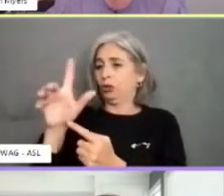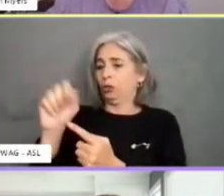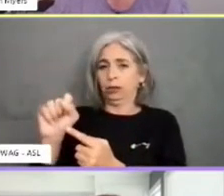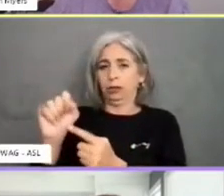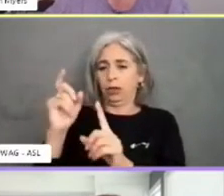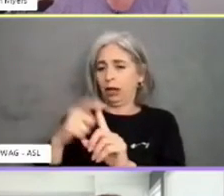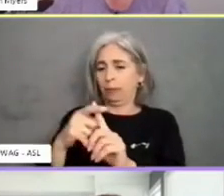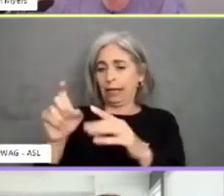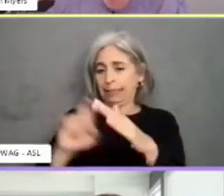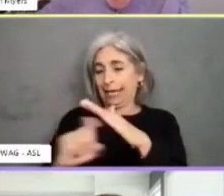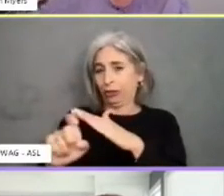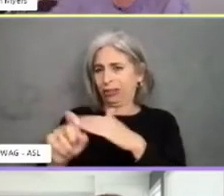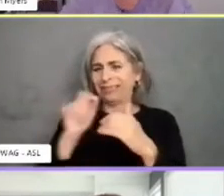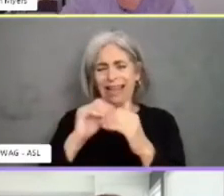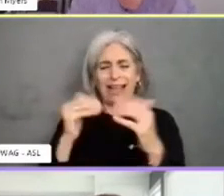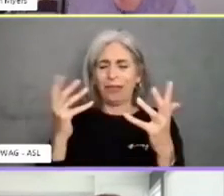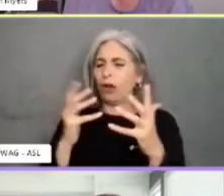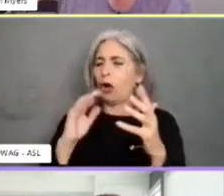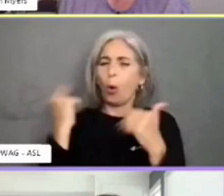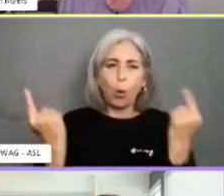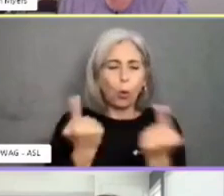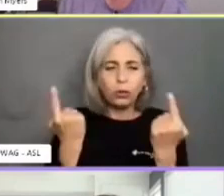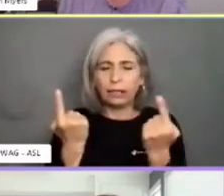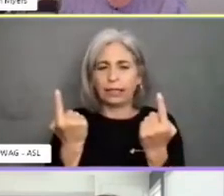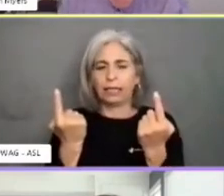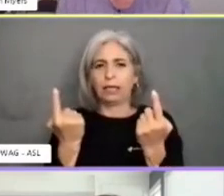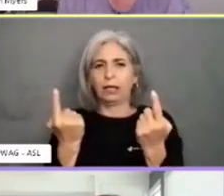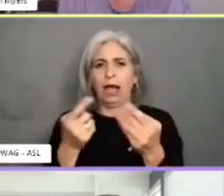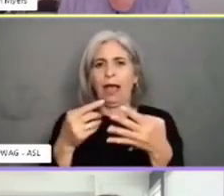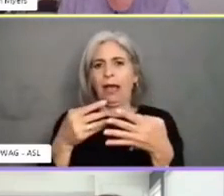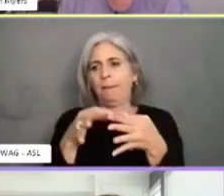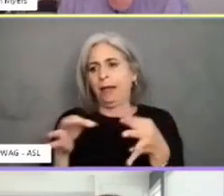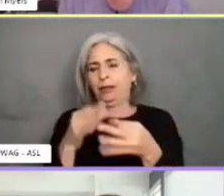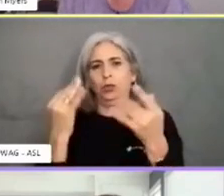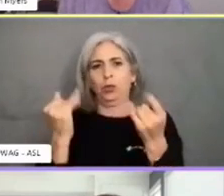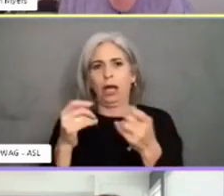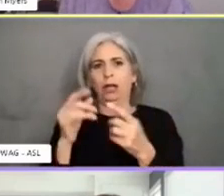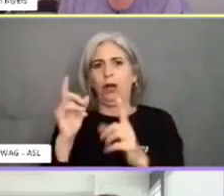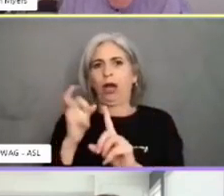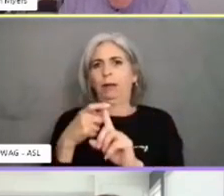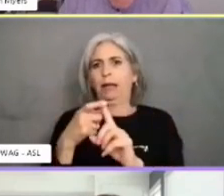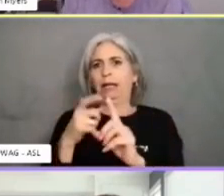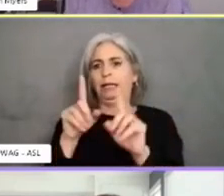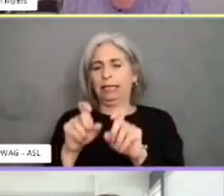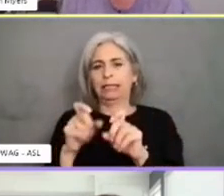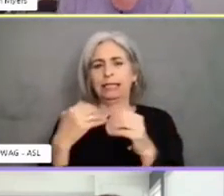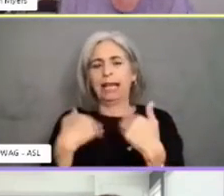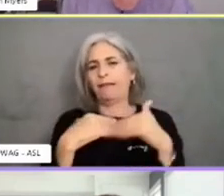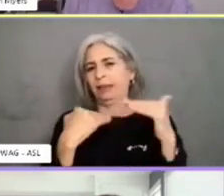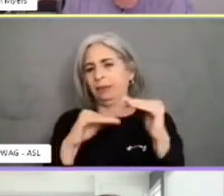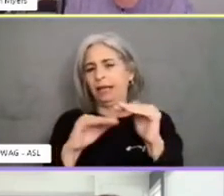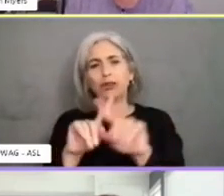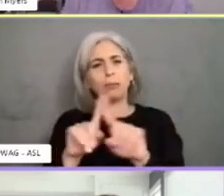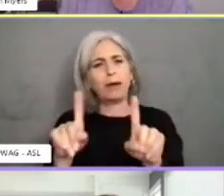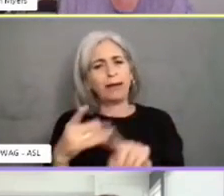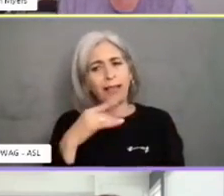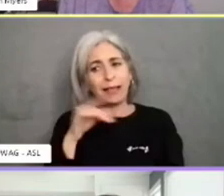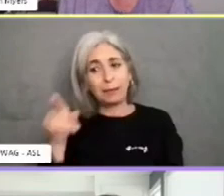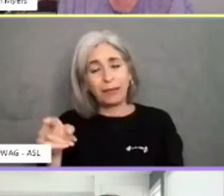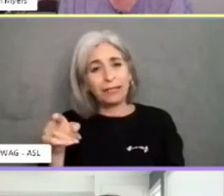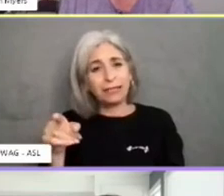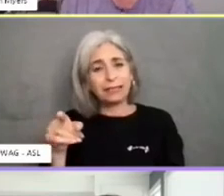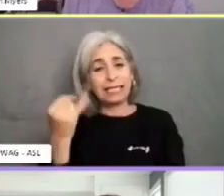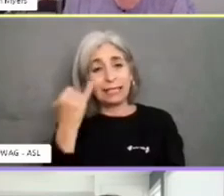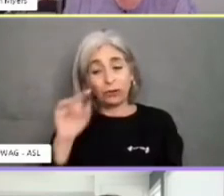It's not the end all be all, because we've mentioned the reasons why automated testing do have limitations. But what I really like about that, especially when you're